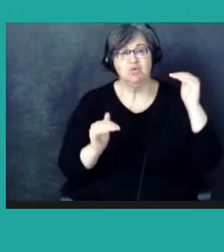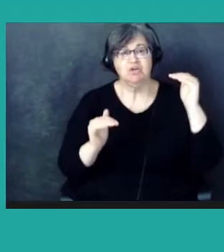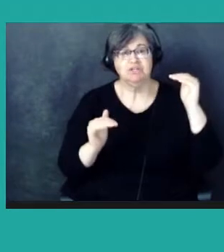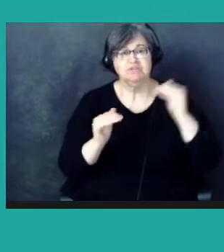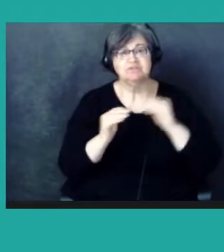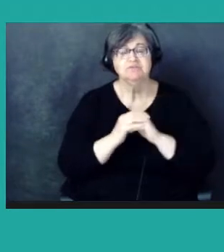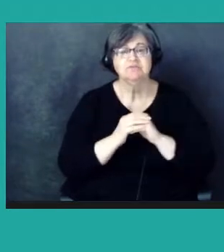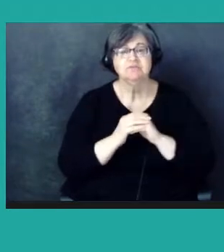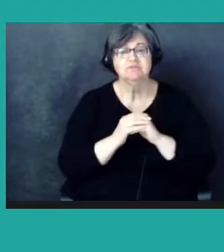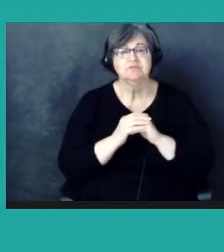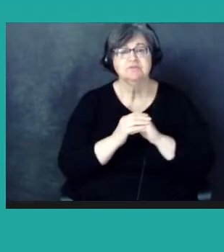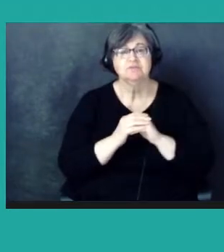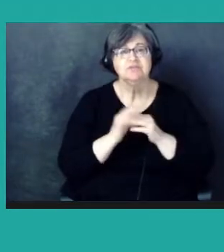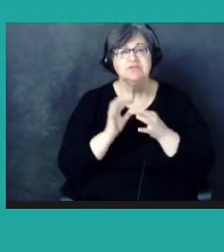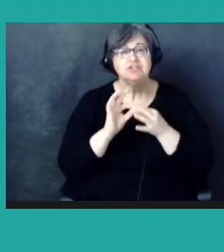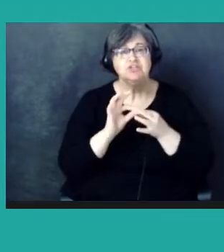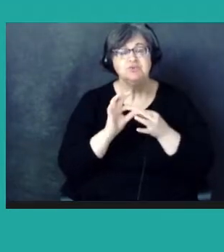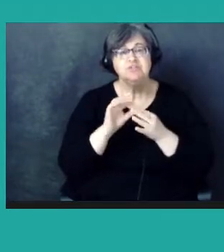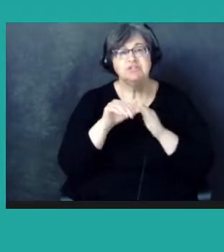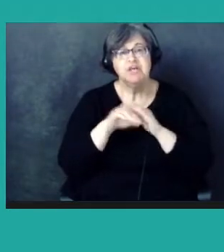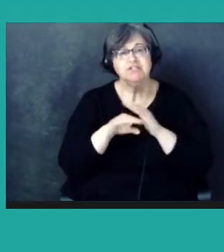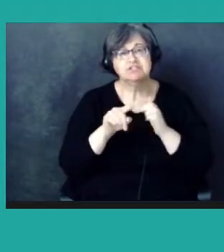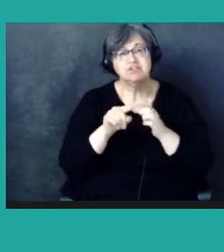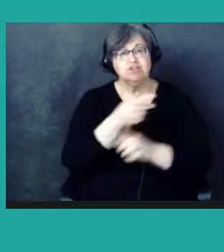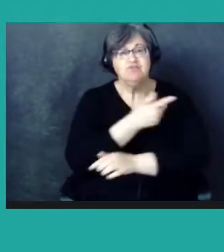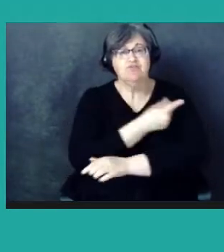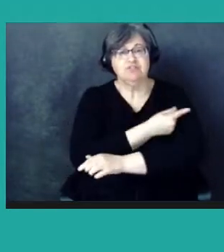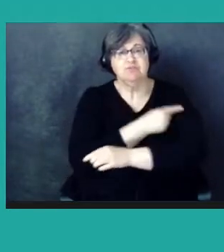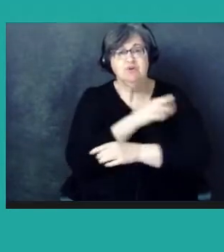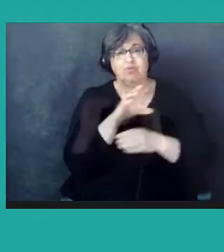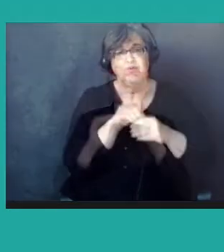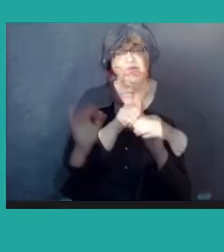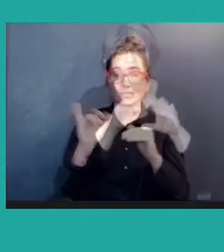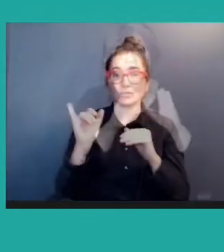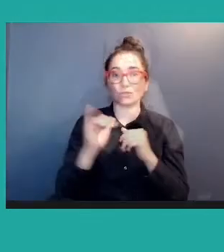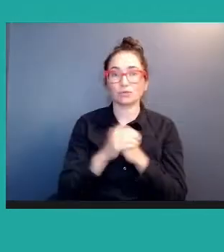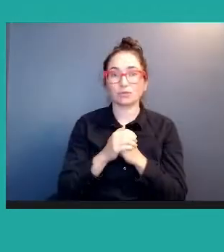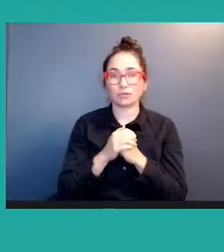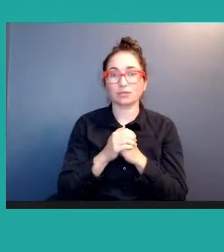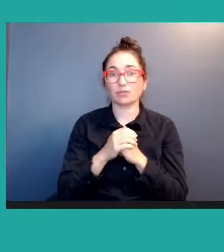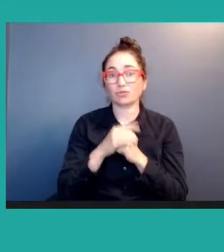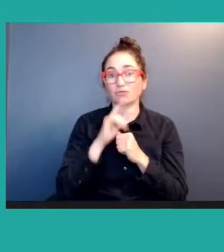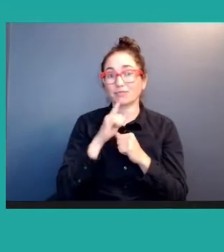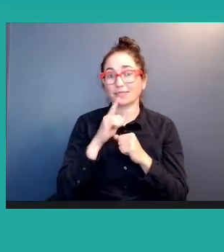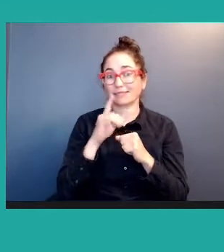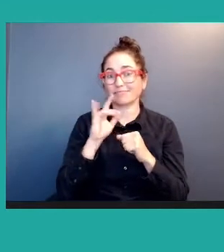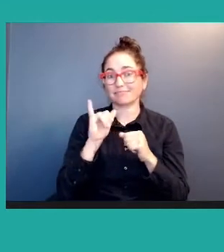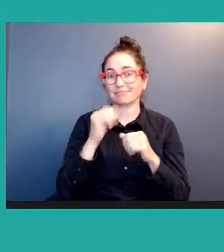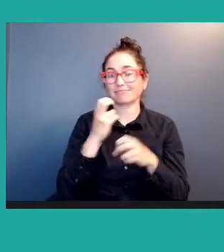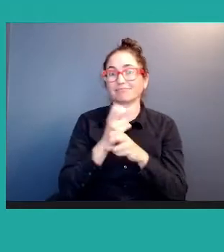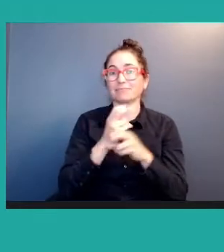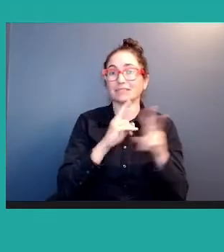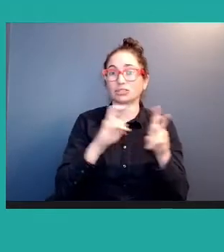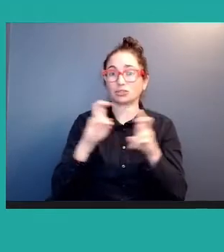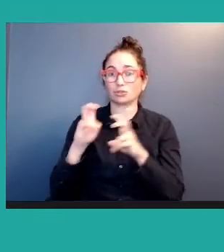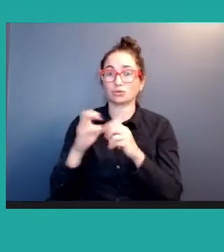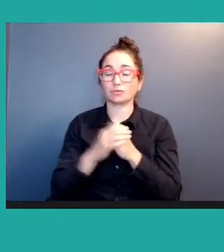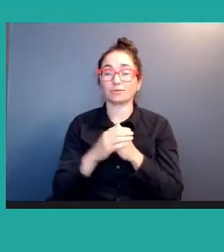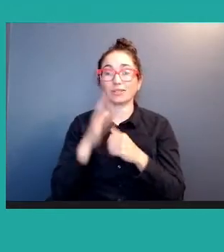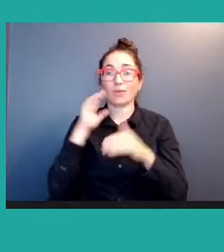in terms of access to the vaccine within the countries and between countries. Access to vaccine